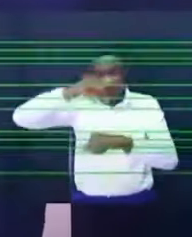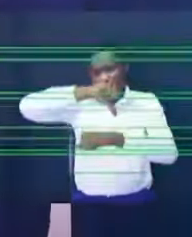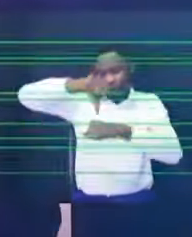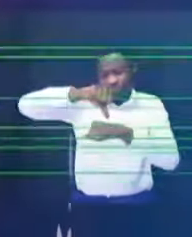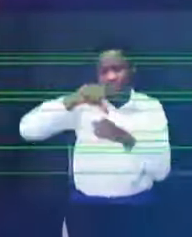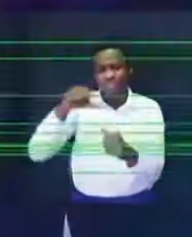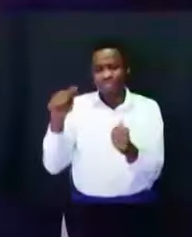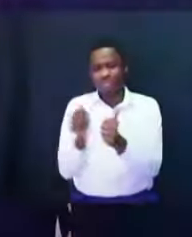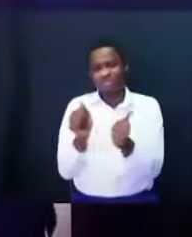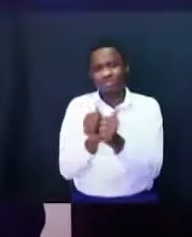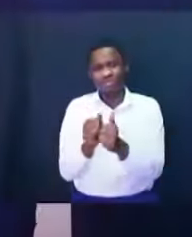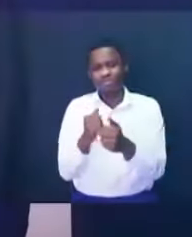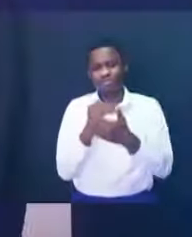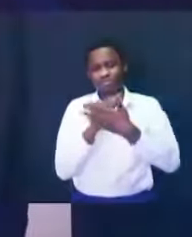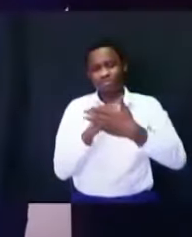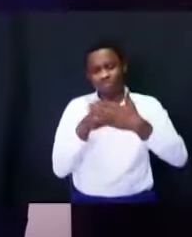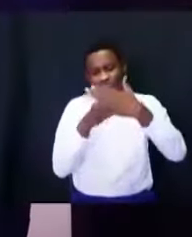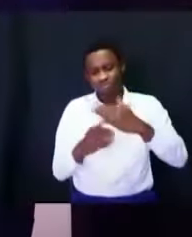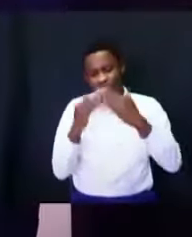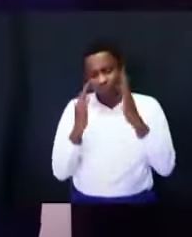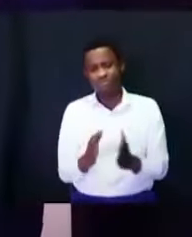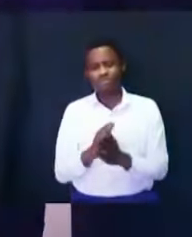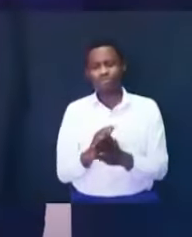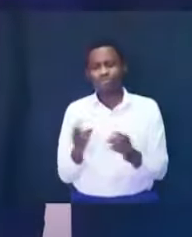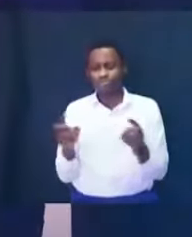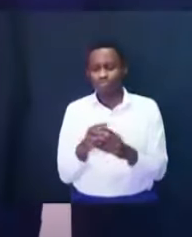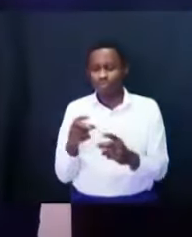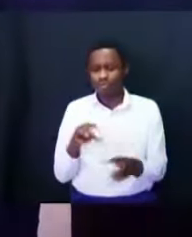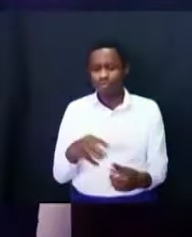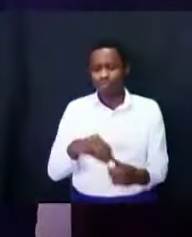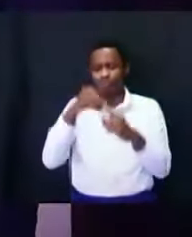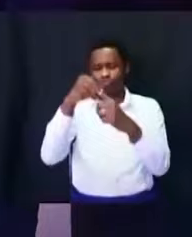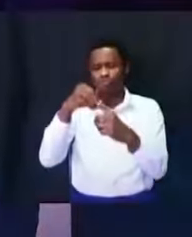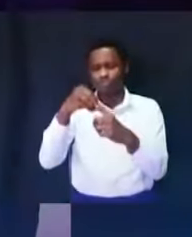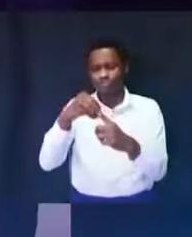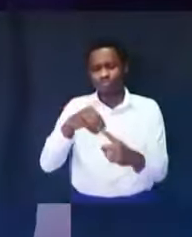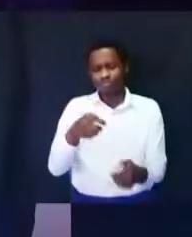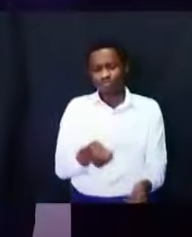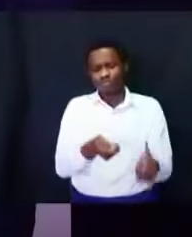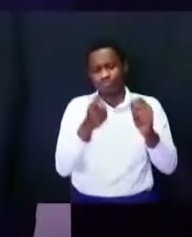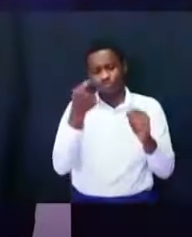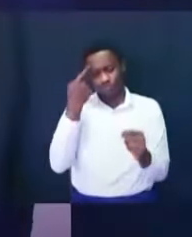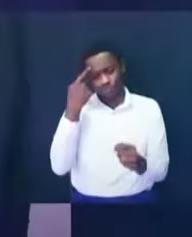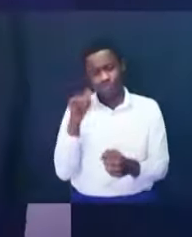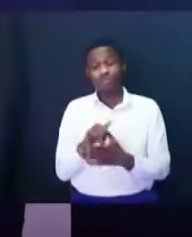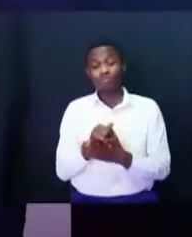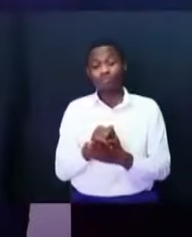chub for so I orain you you were on the Holy Mountain of